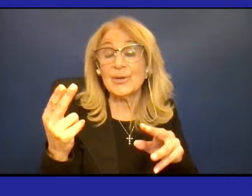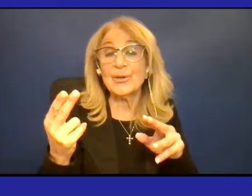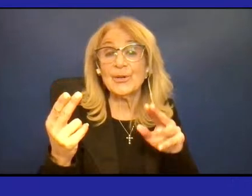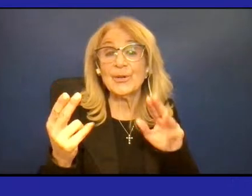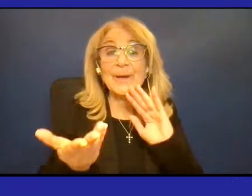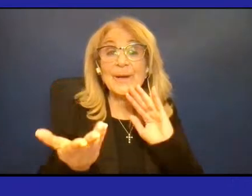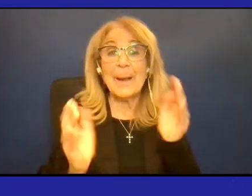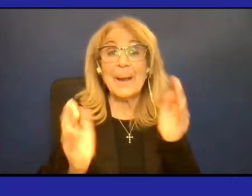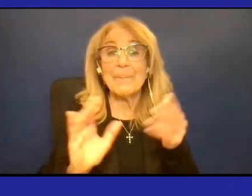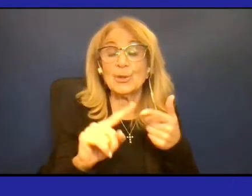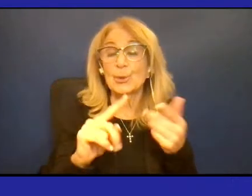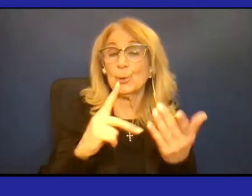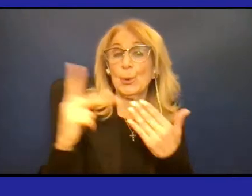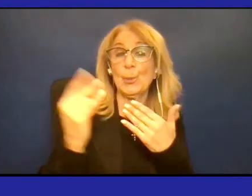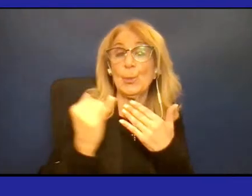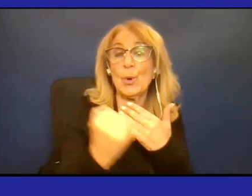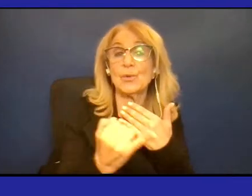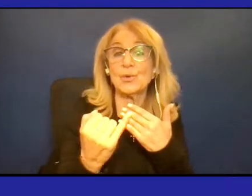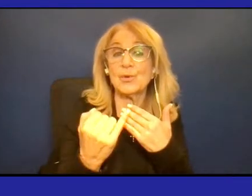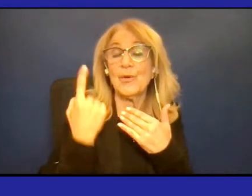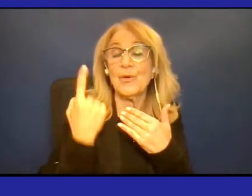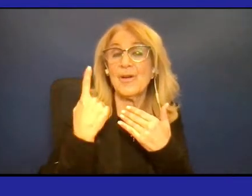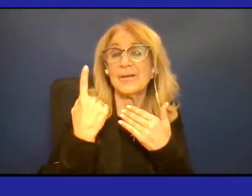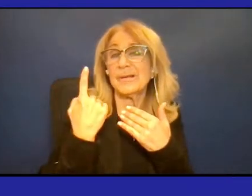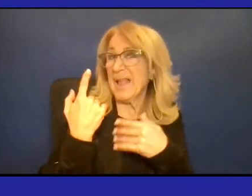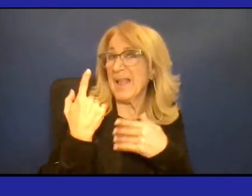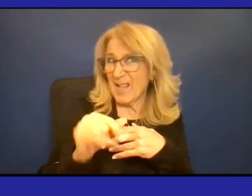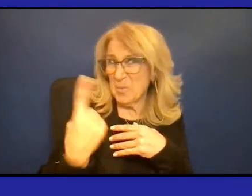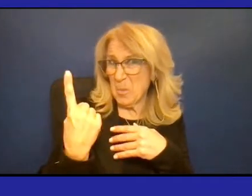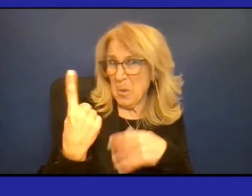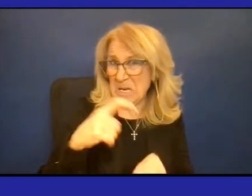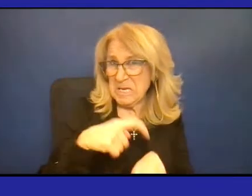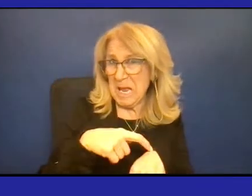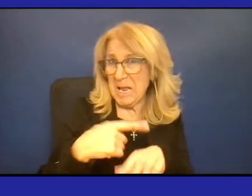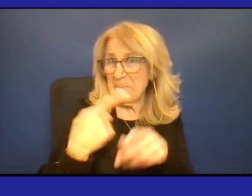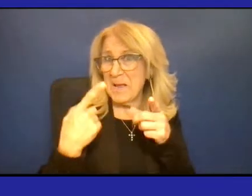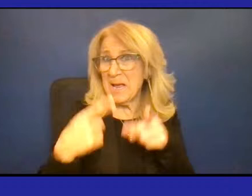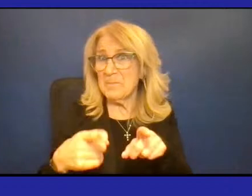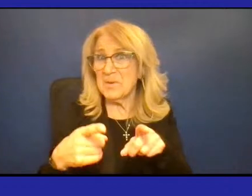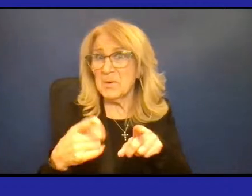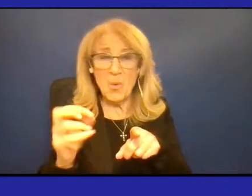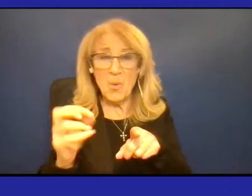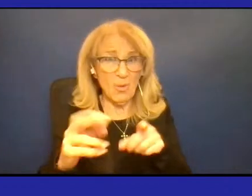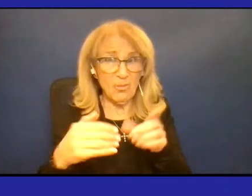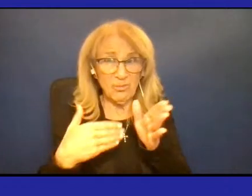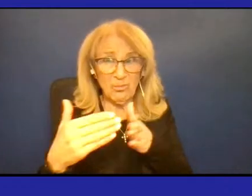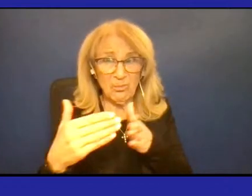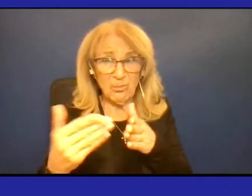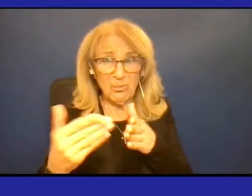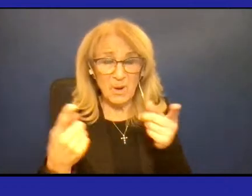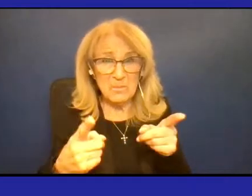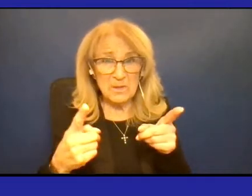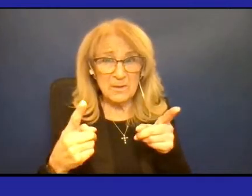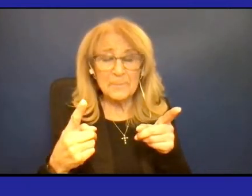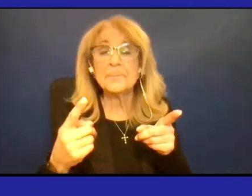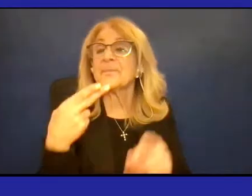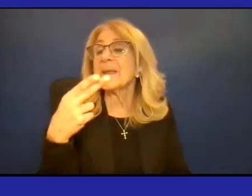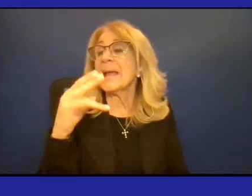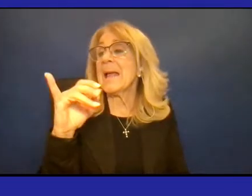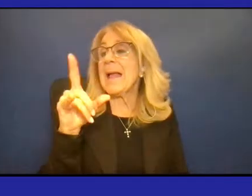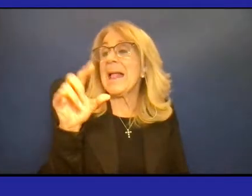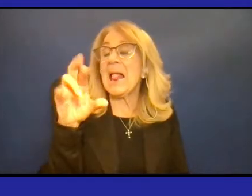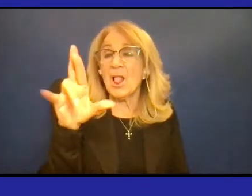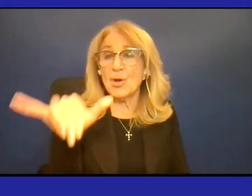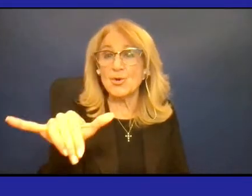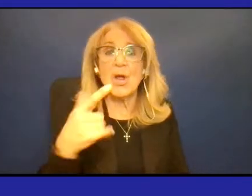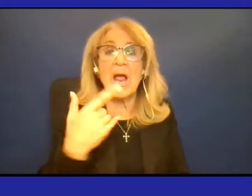that a one-time thing or? no. Hillary, you want to speak to that? So we have a